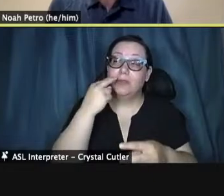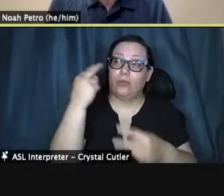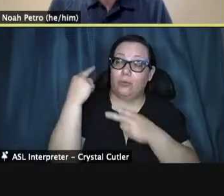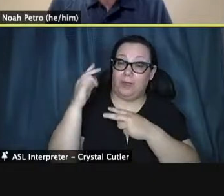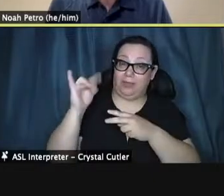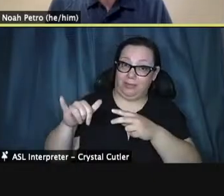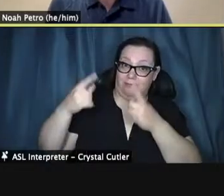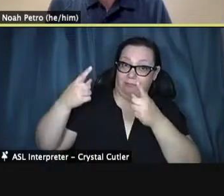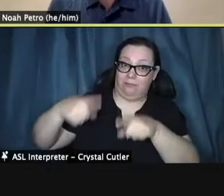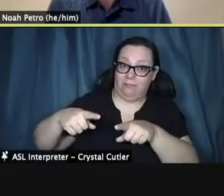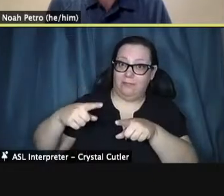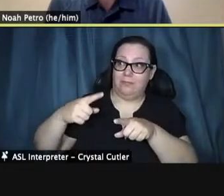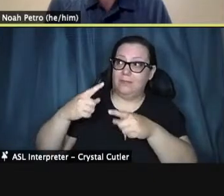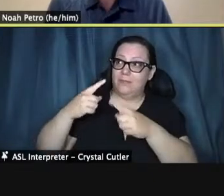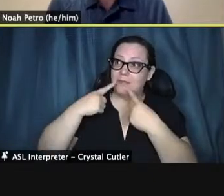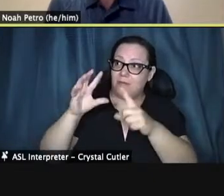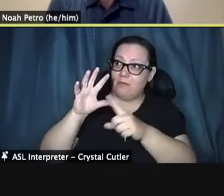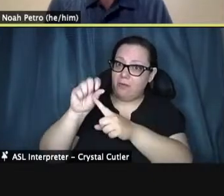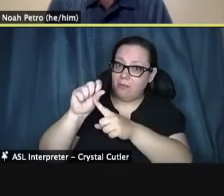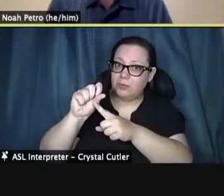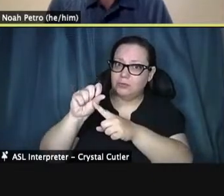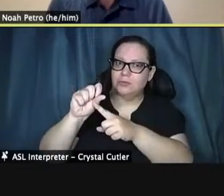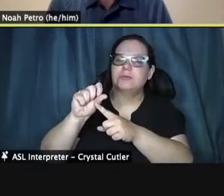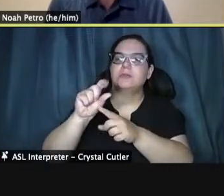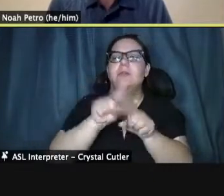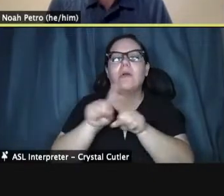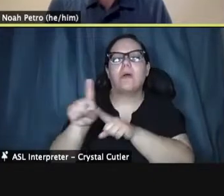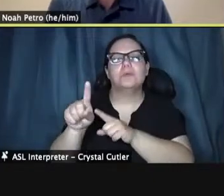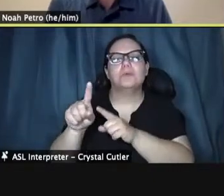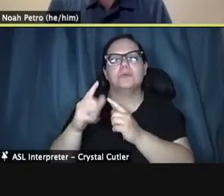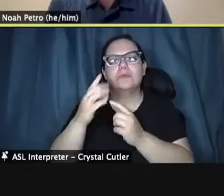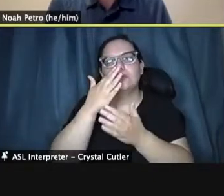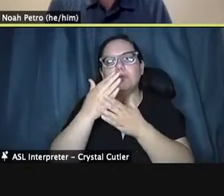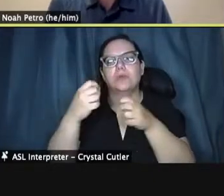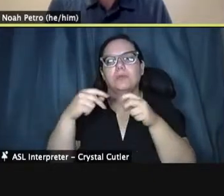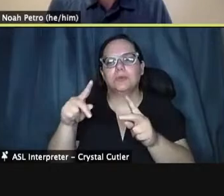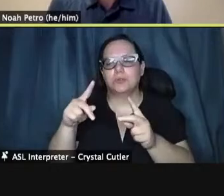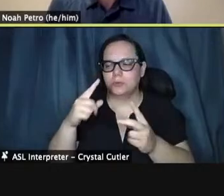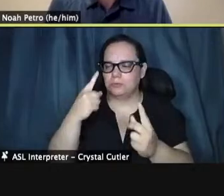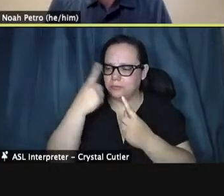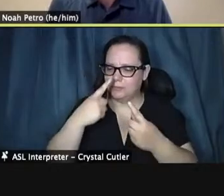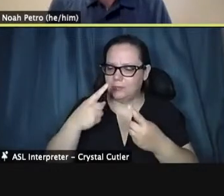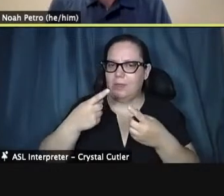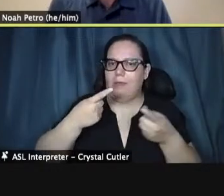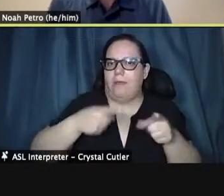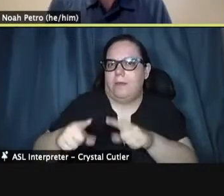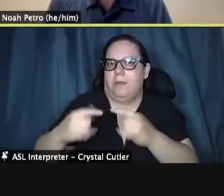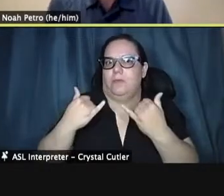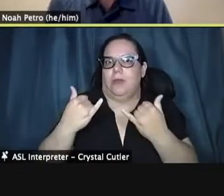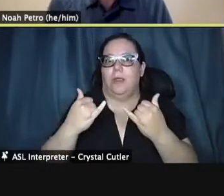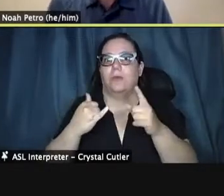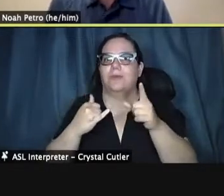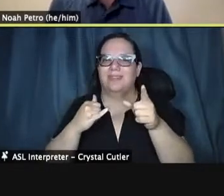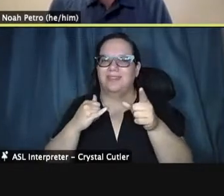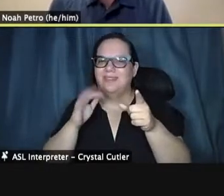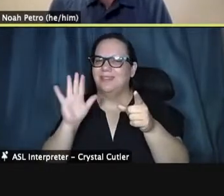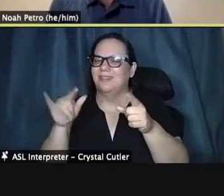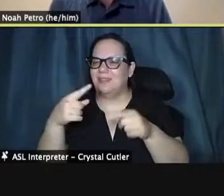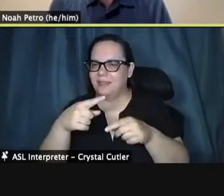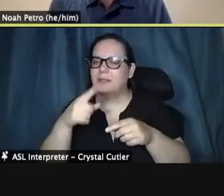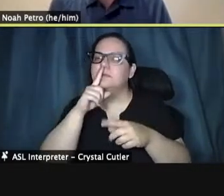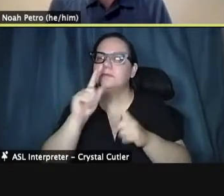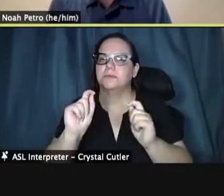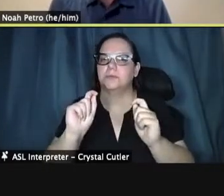take a moment to look at what we're doing right now. And this is the quick map view of the moon. And what